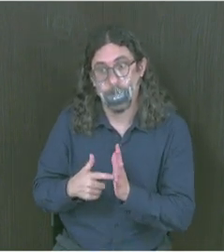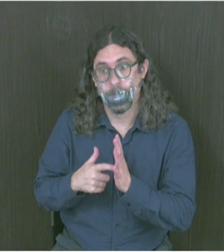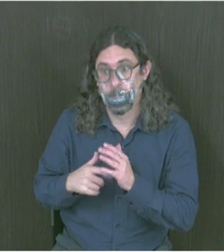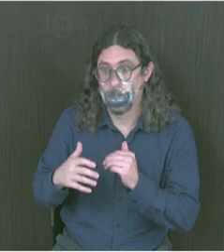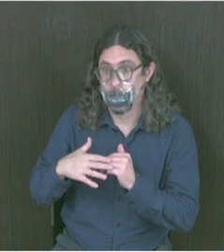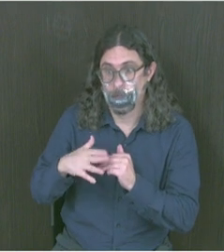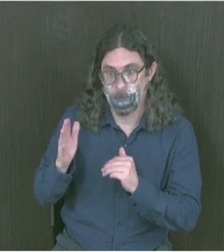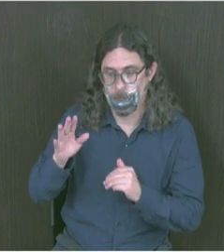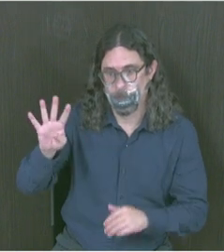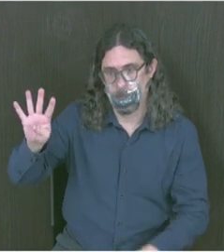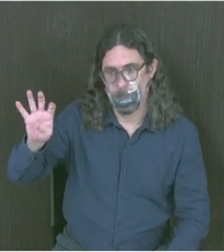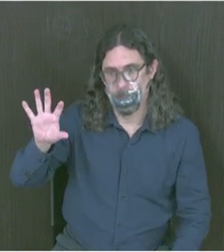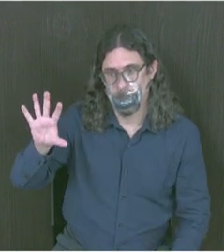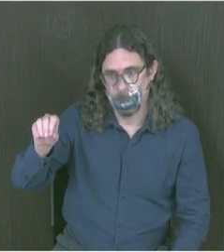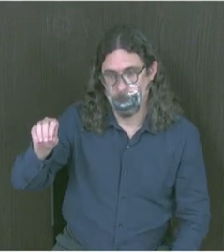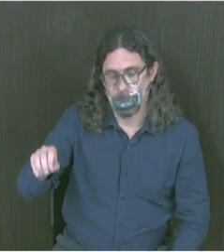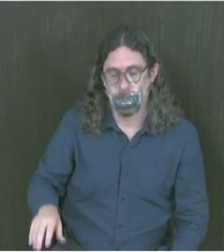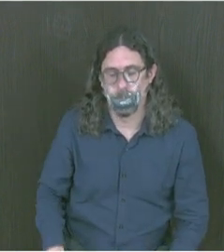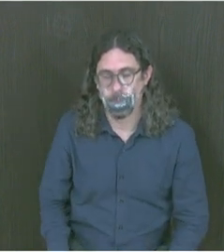Move the clerk's report.